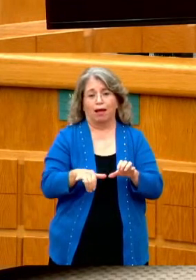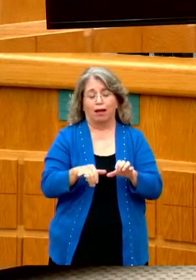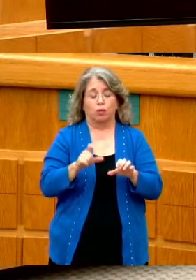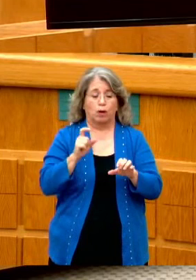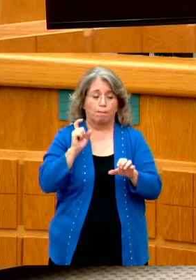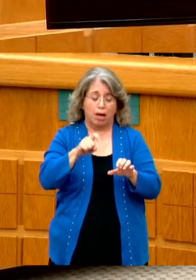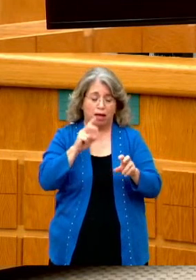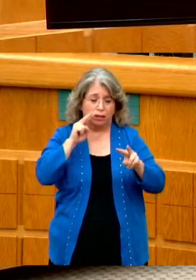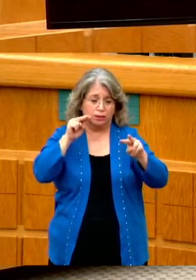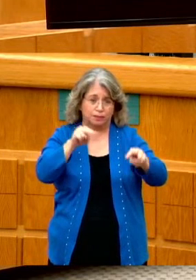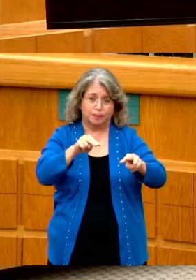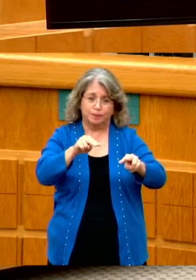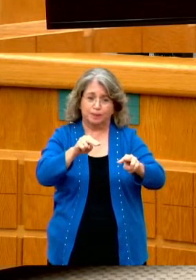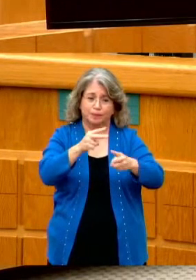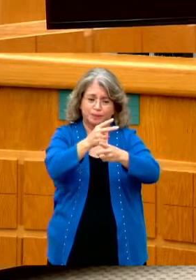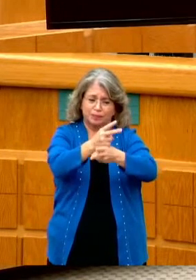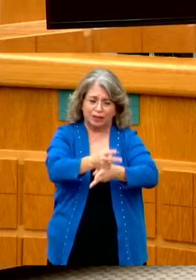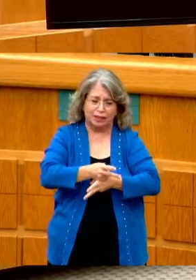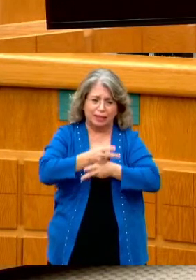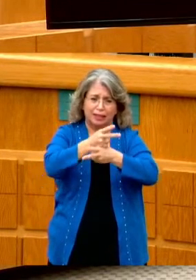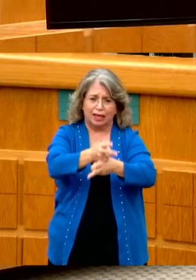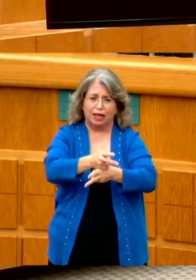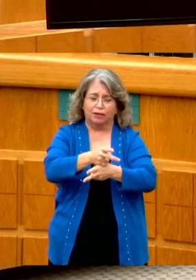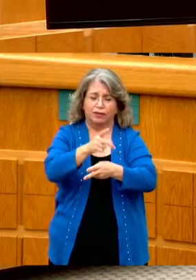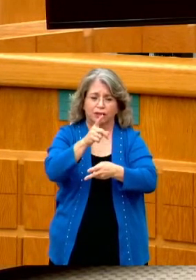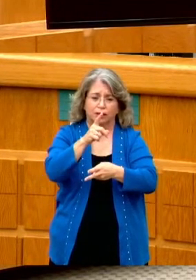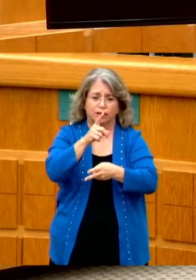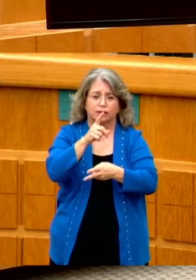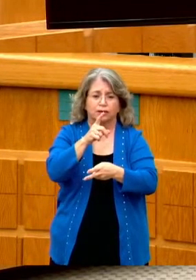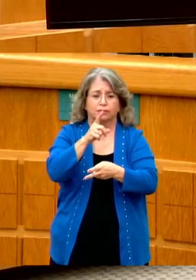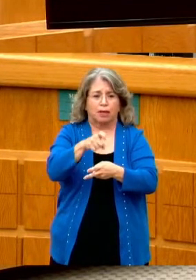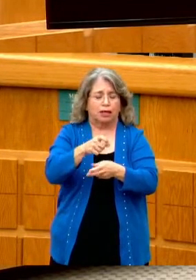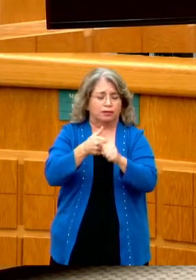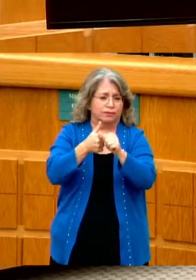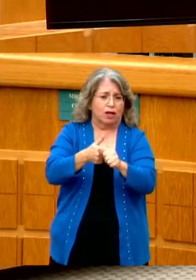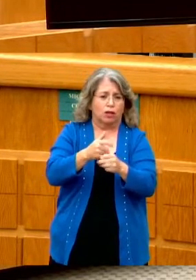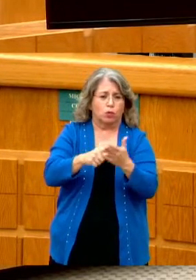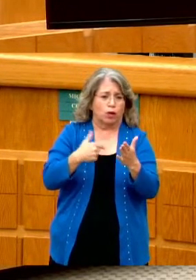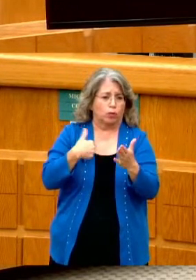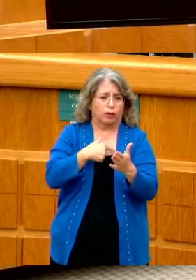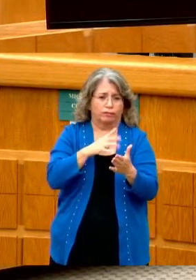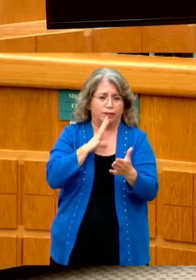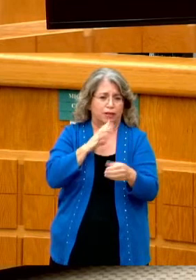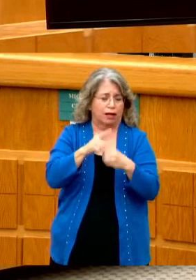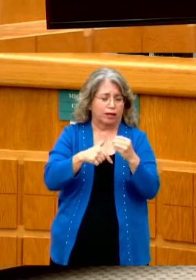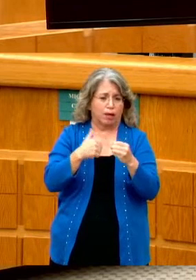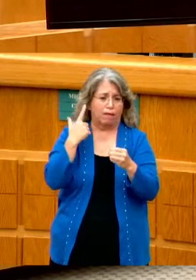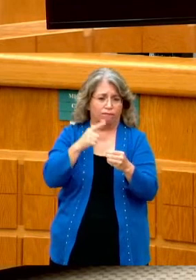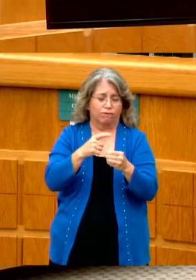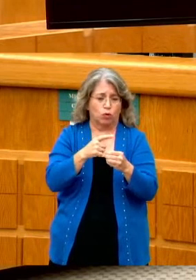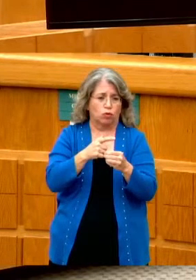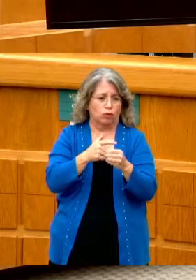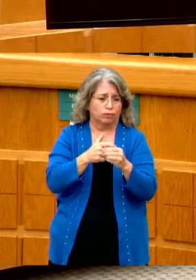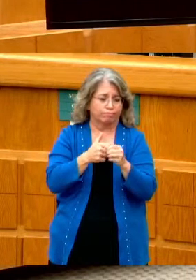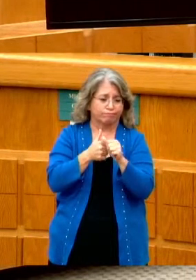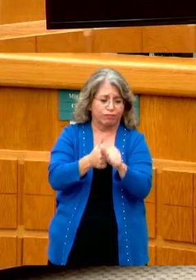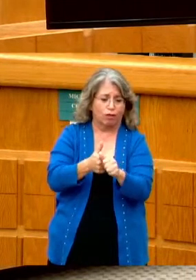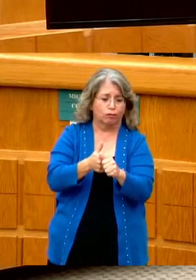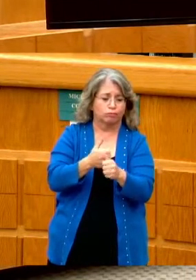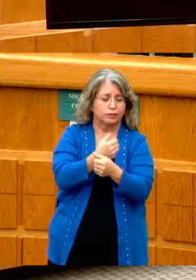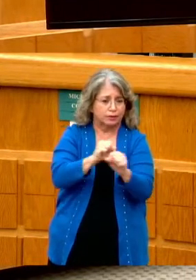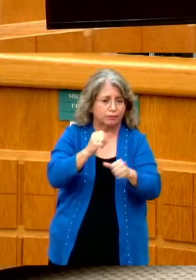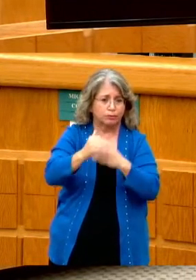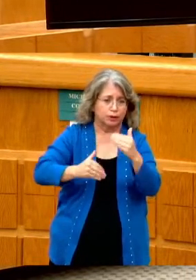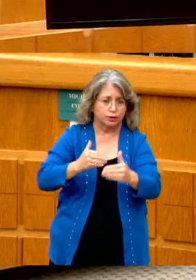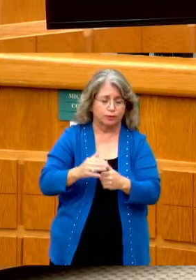very vigilant about the things that we have been talking about for public health strategies. Next slide, please. For